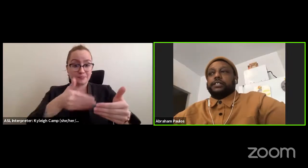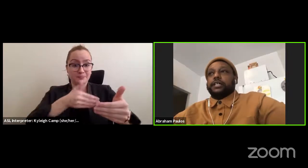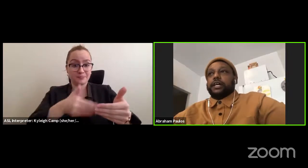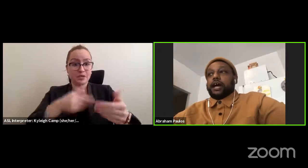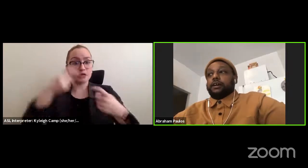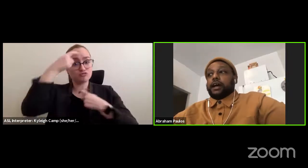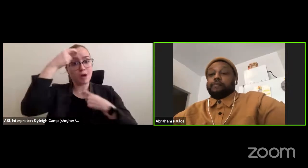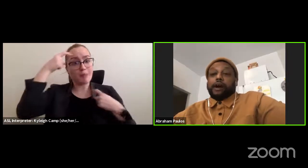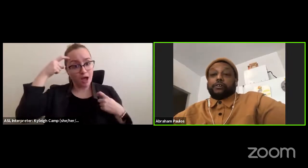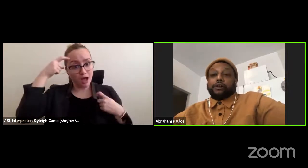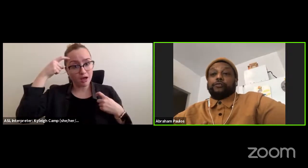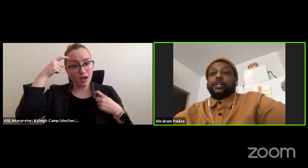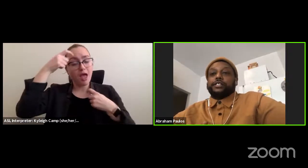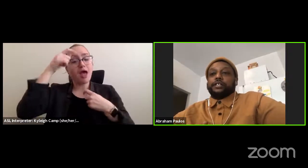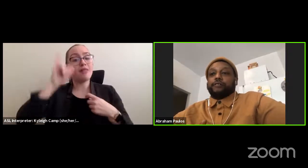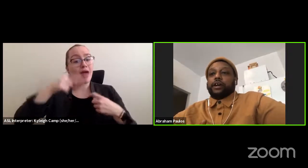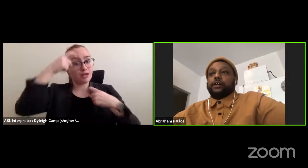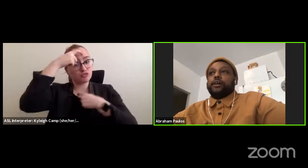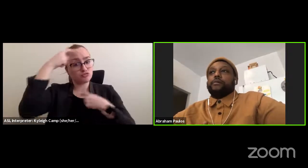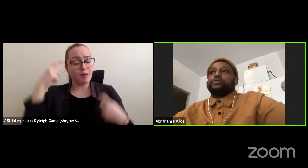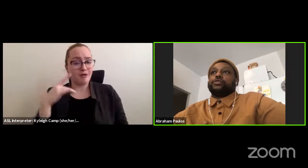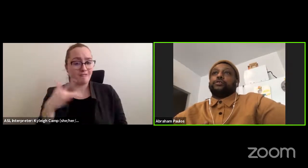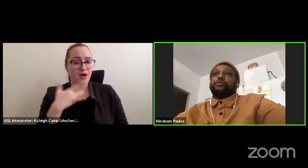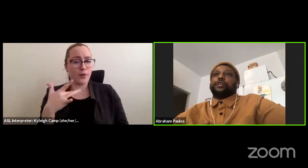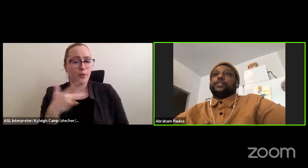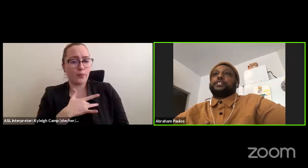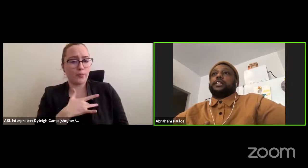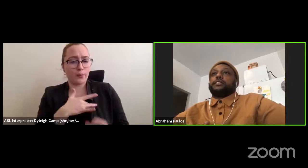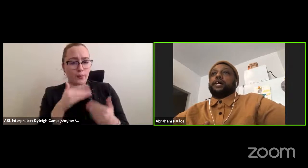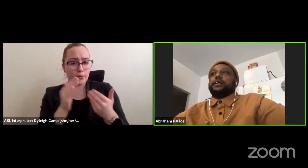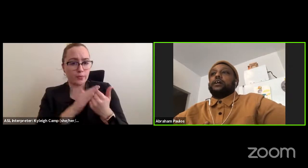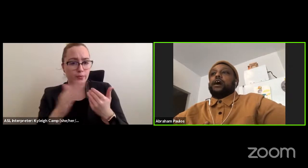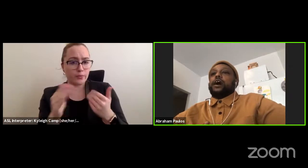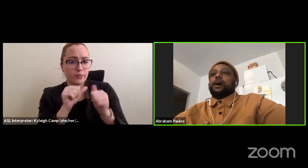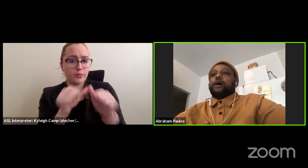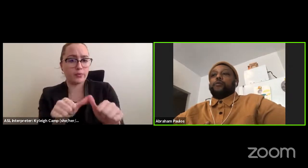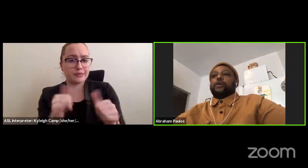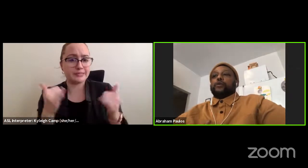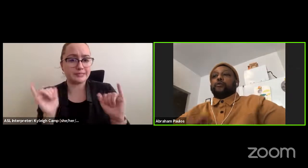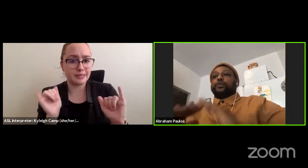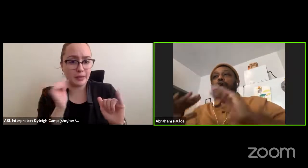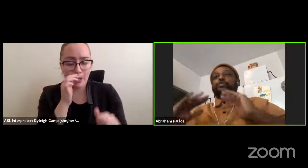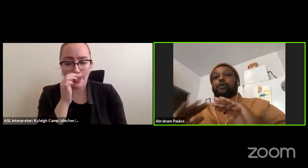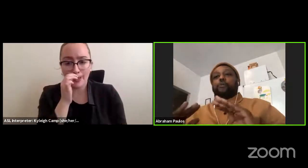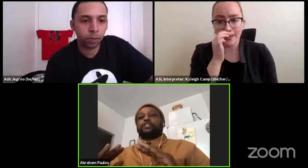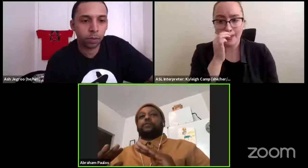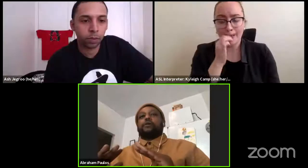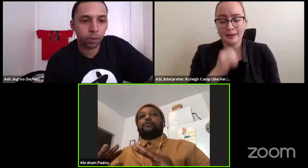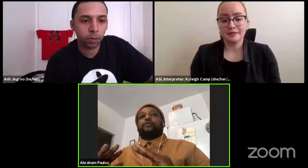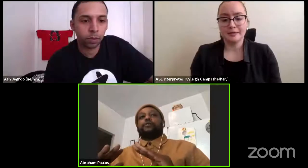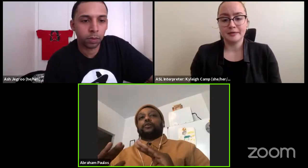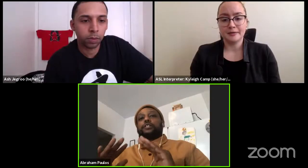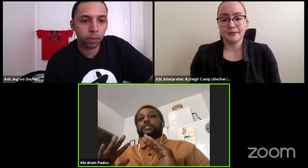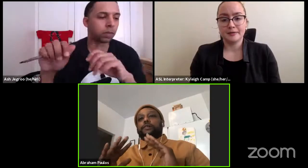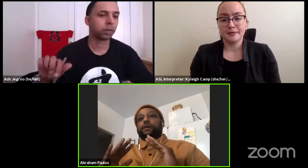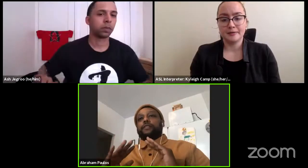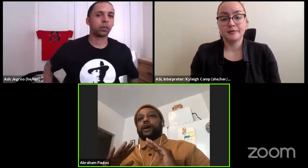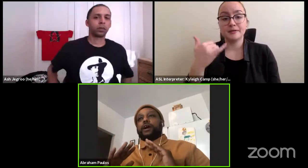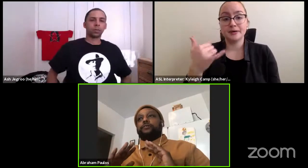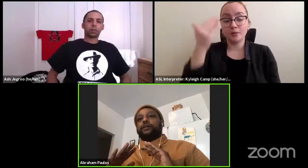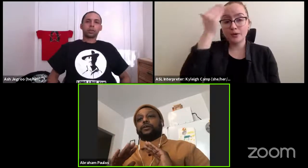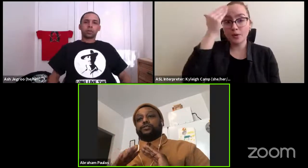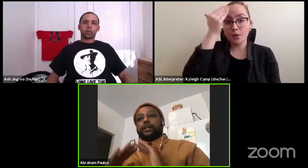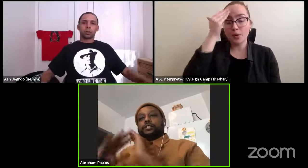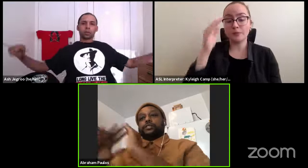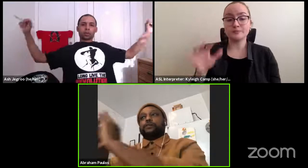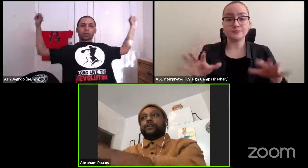prevalent and modern and recent, right? Post-colonial in the sense that we know so much about colonialism and